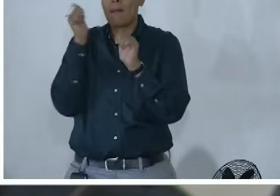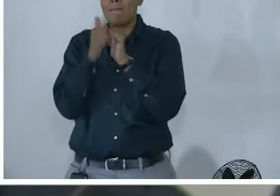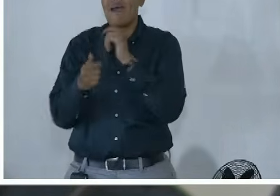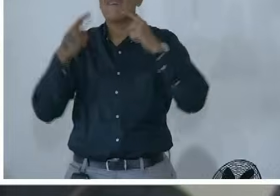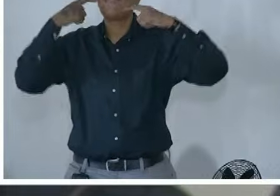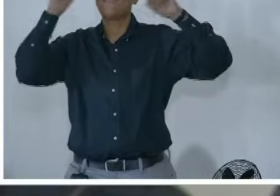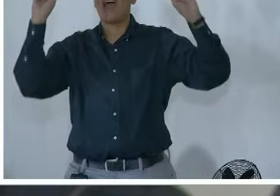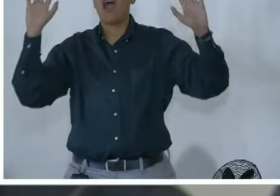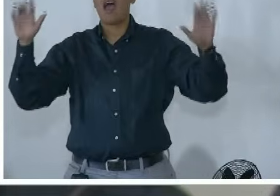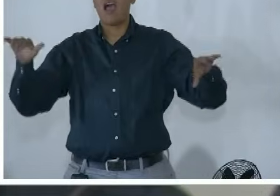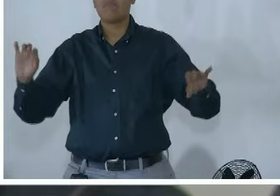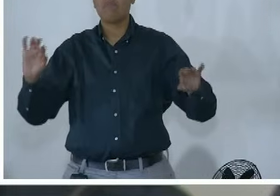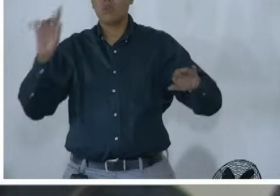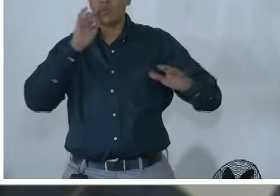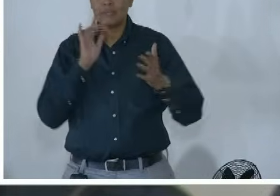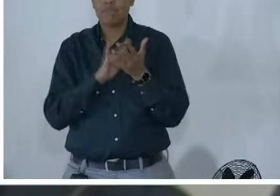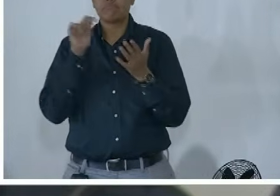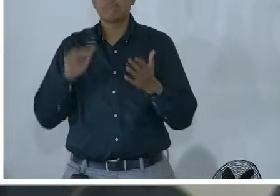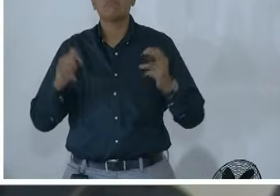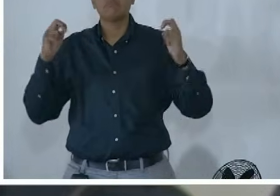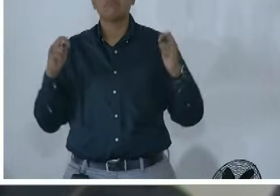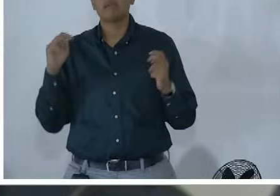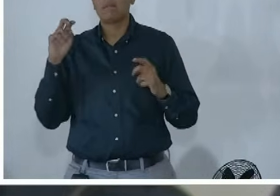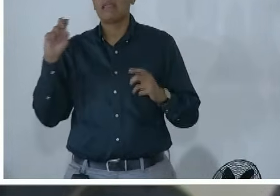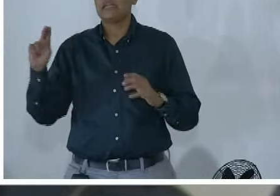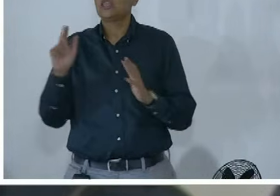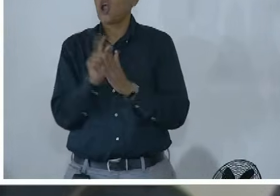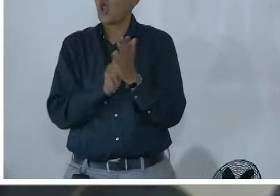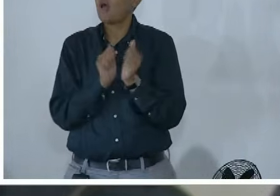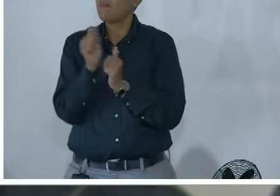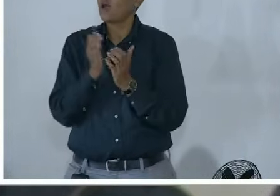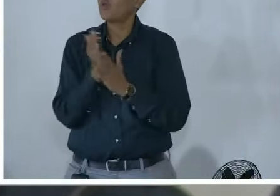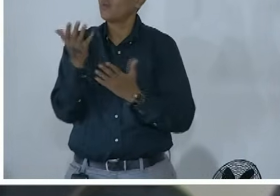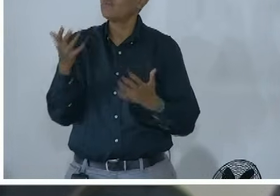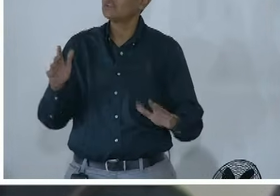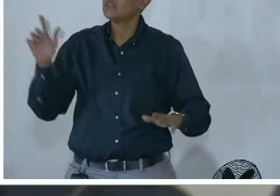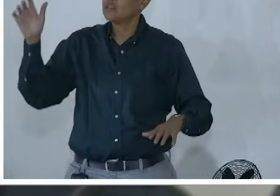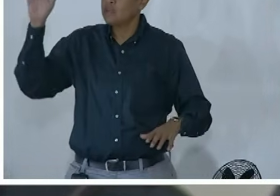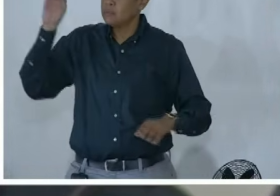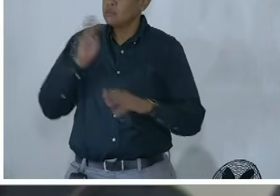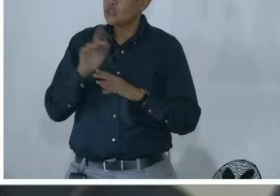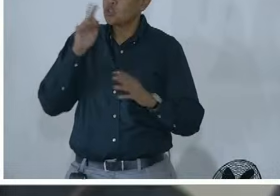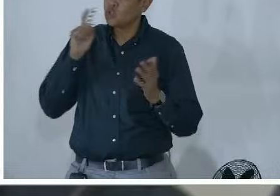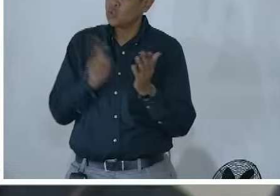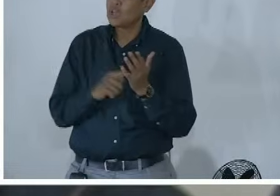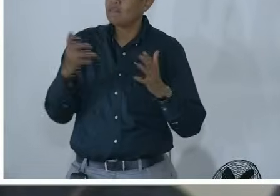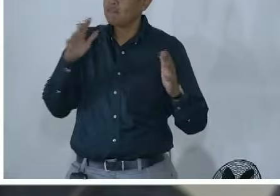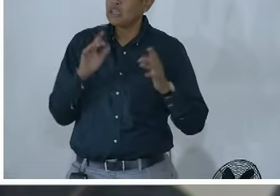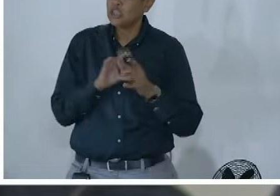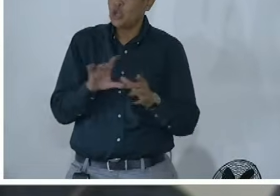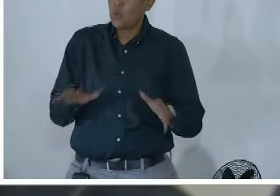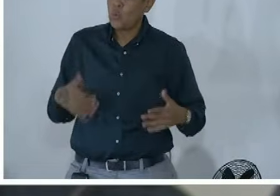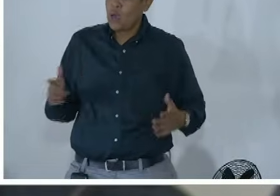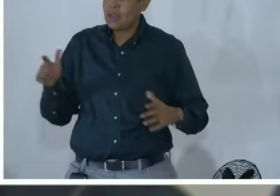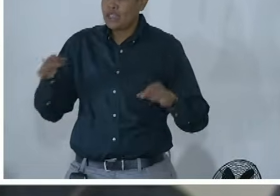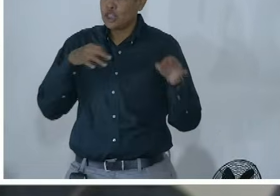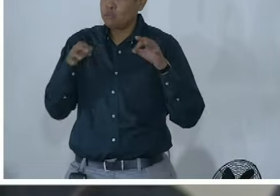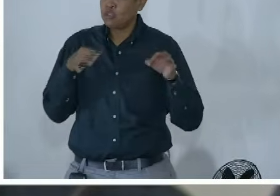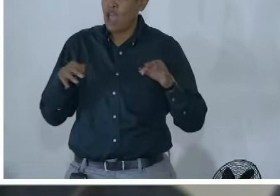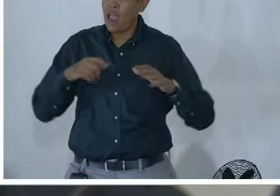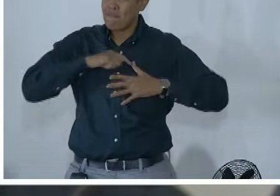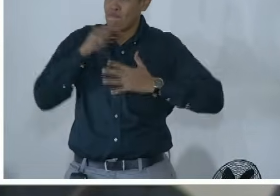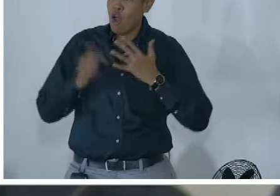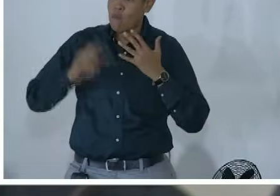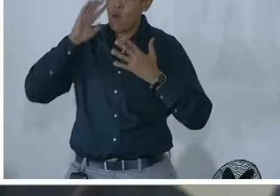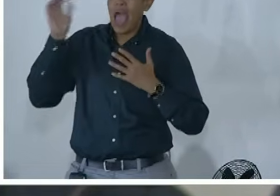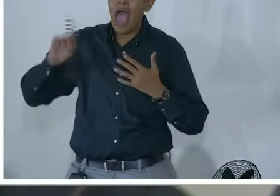law, will take advantage of this provision. Of course, Minister, you recognize that the prescribed forms will